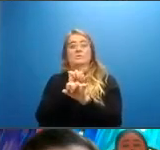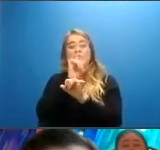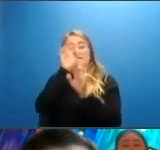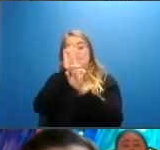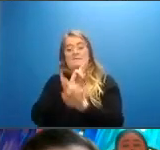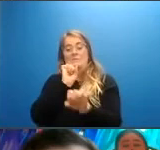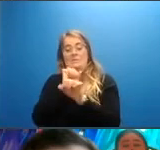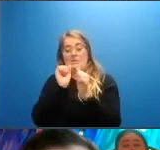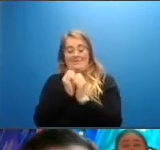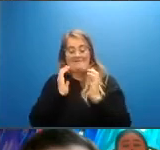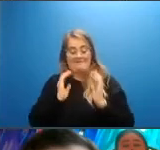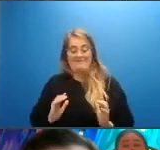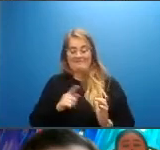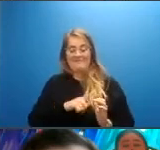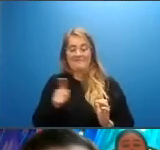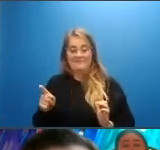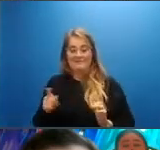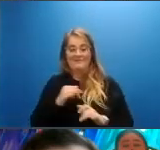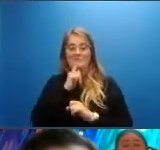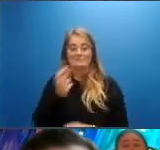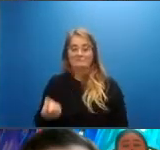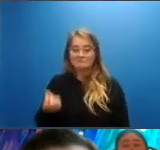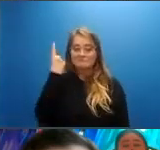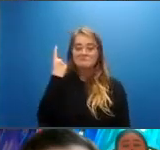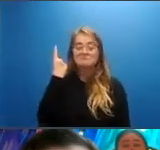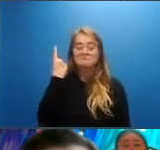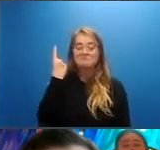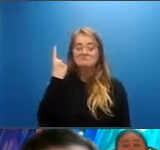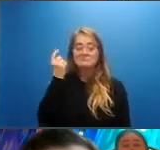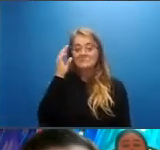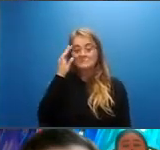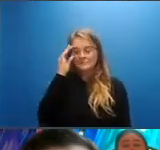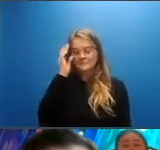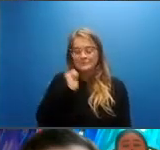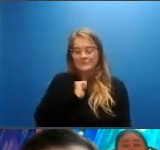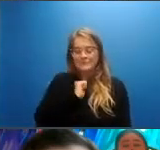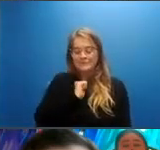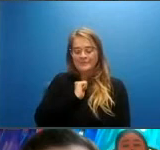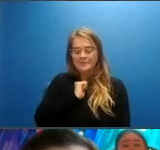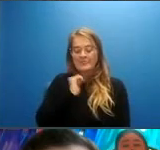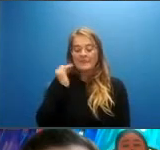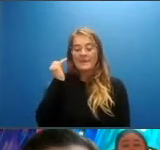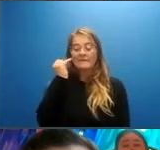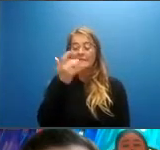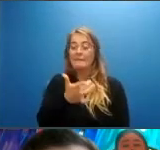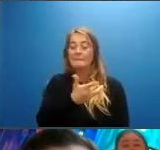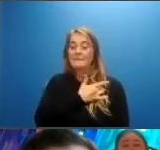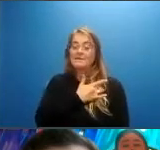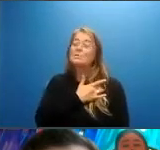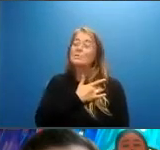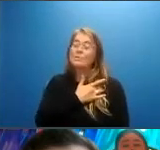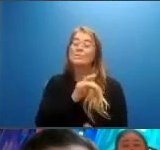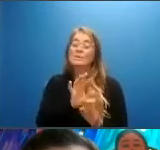with our clients and understanding that having compassion is so important